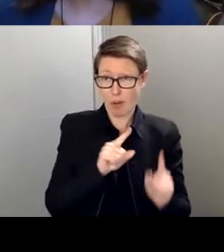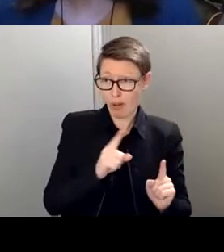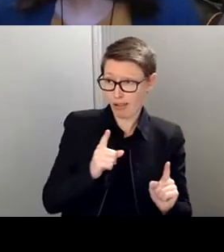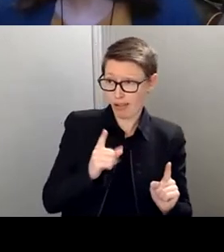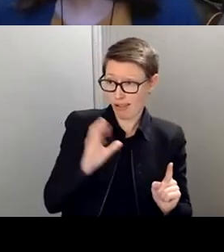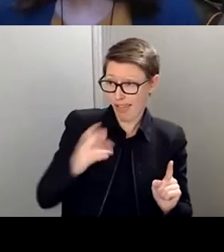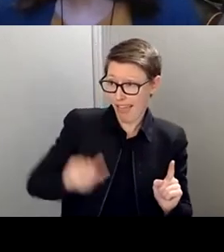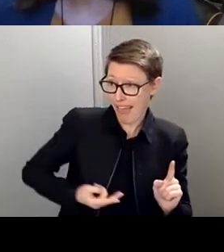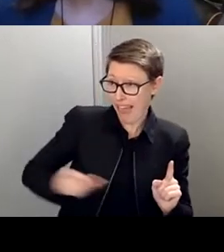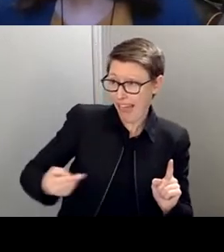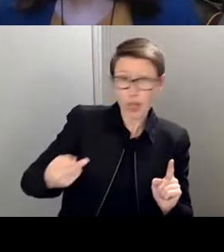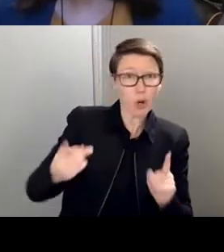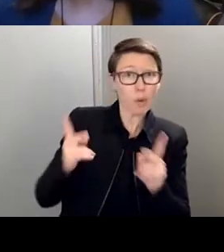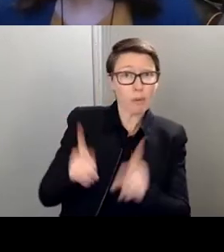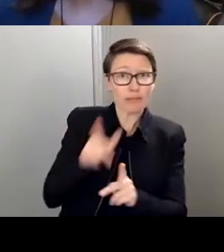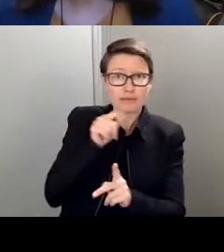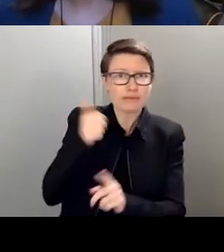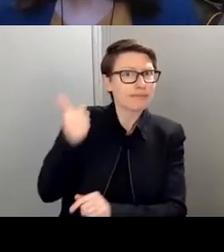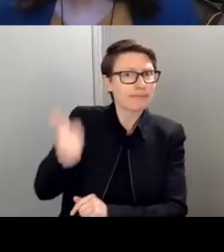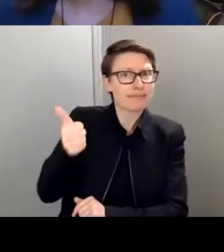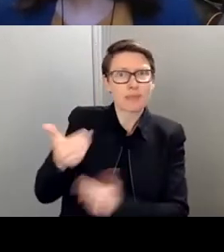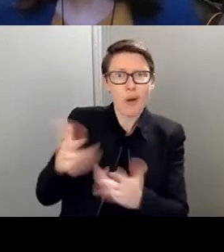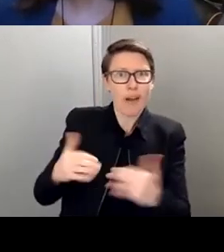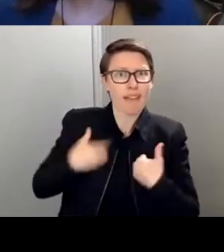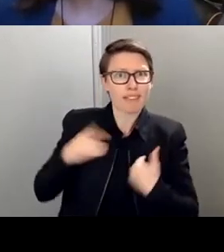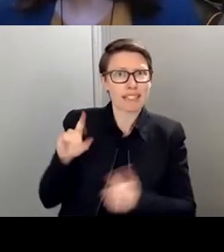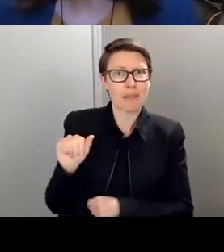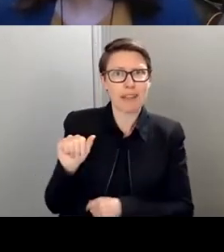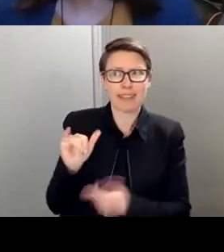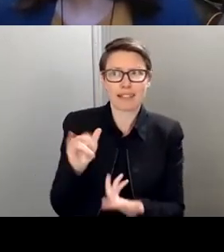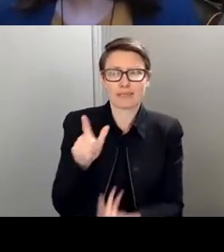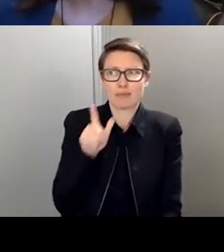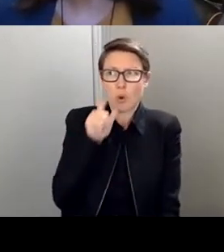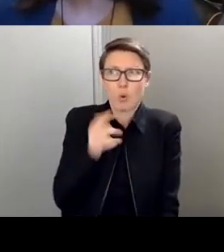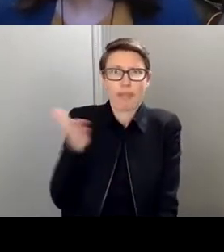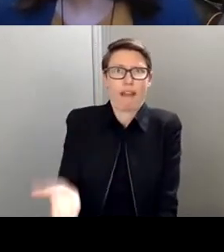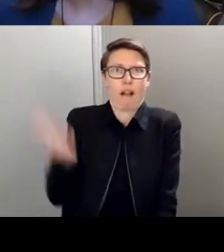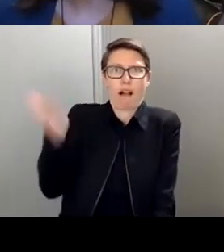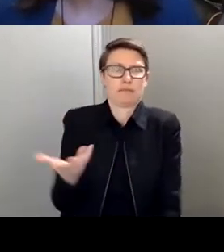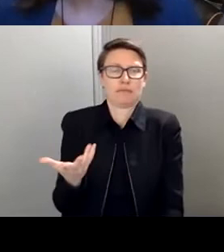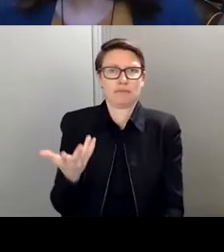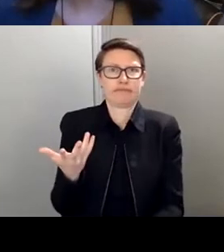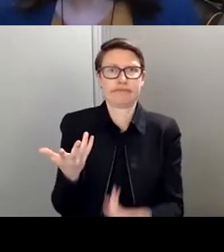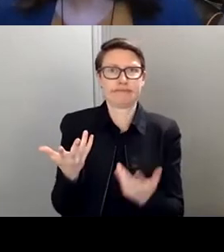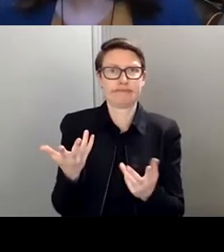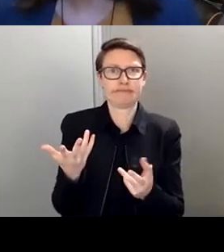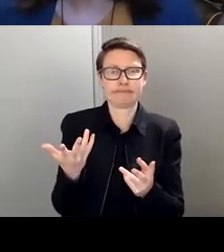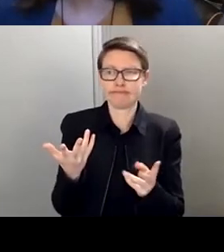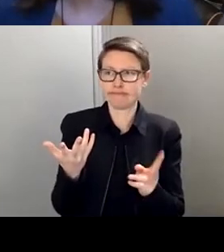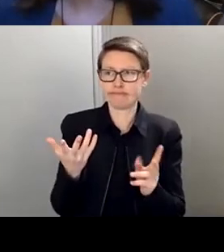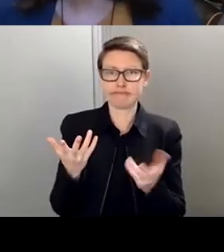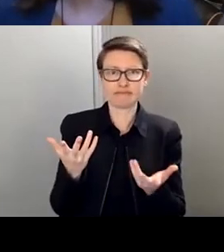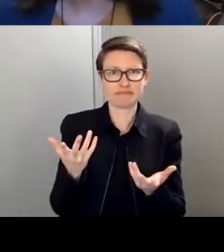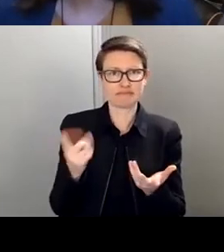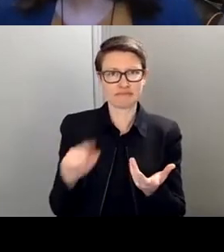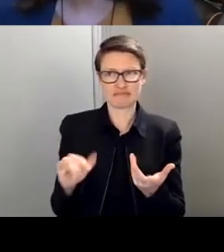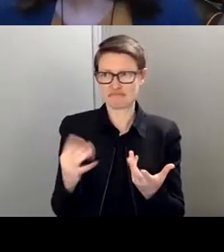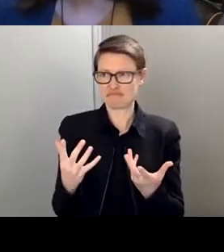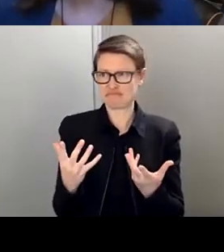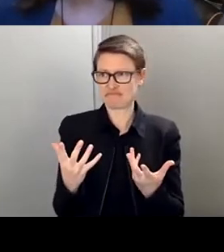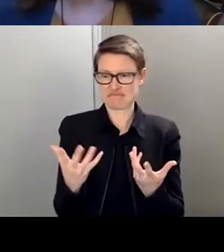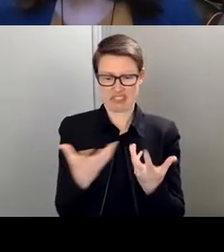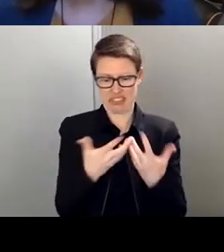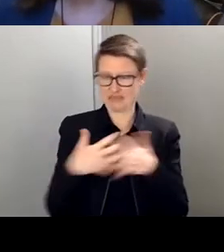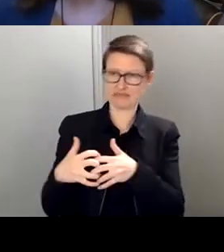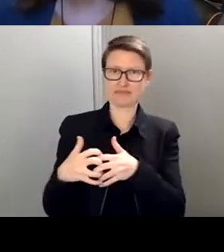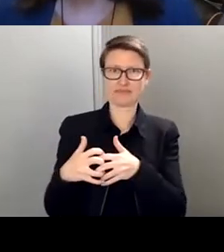to be a part of the conversation. This is just who they are, and they bring that to this character and this role.